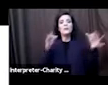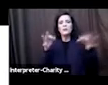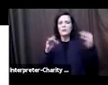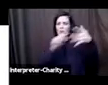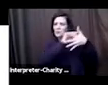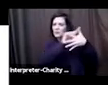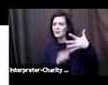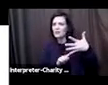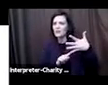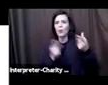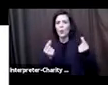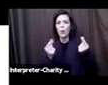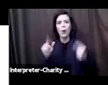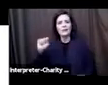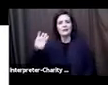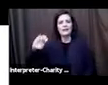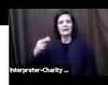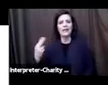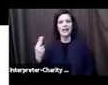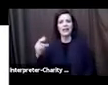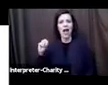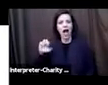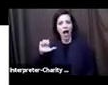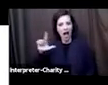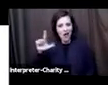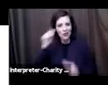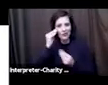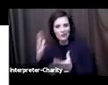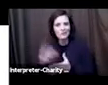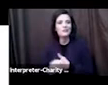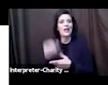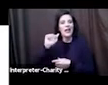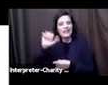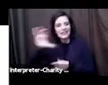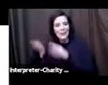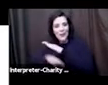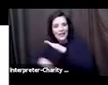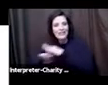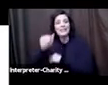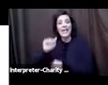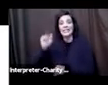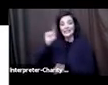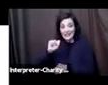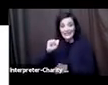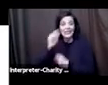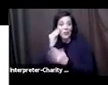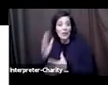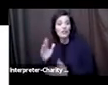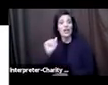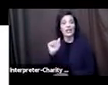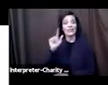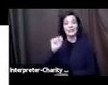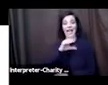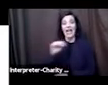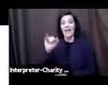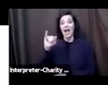Tekl information, some assistive technology and AAC basics, assistive technology and the IFSP,